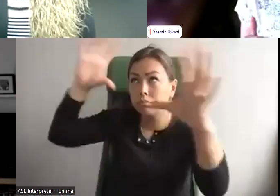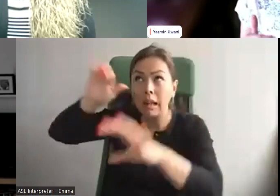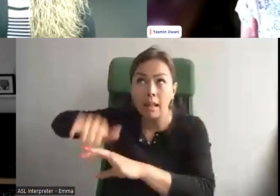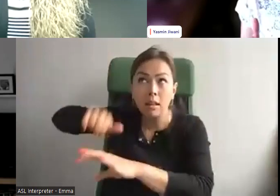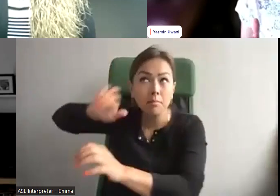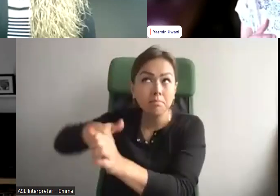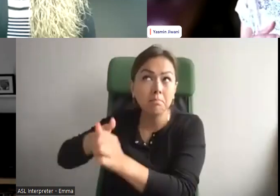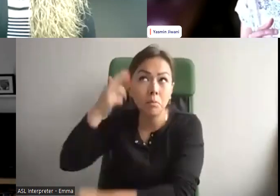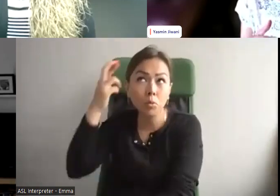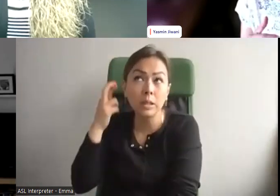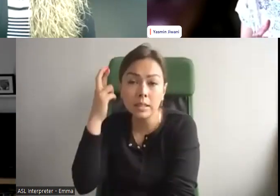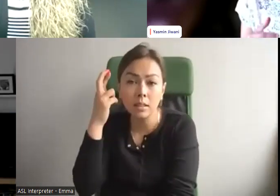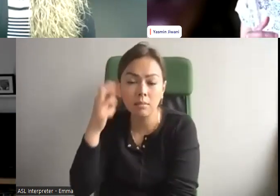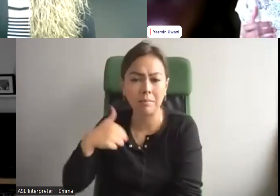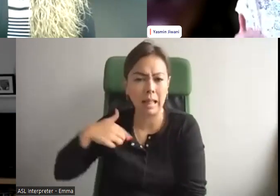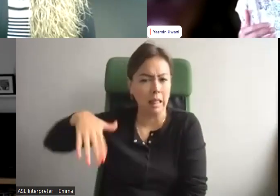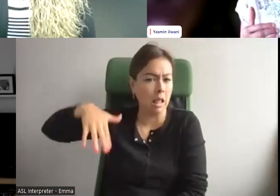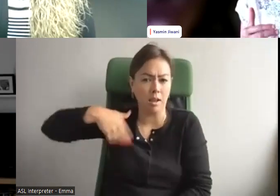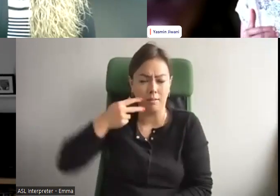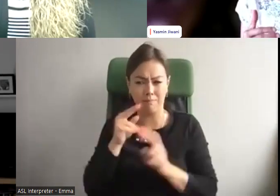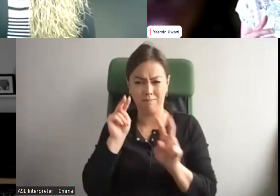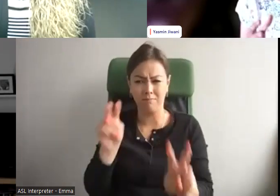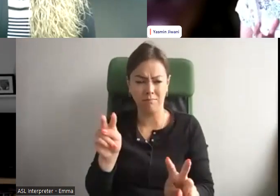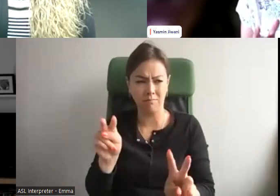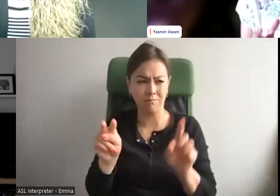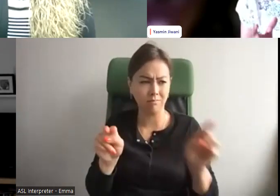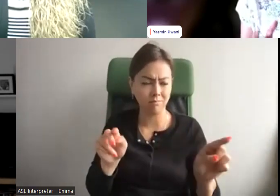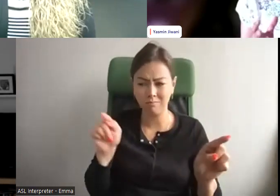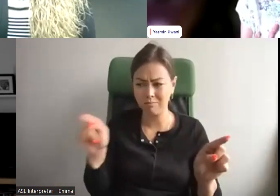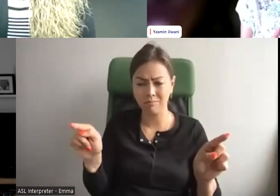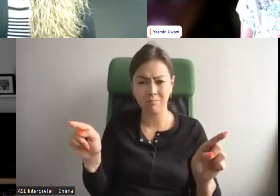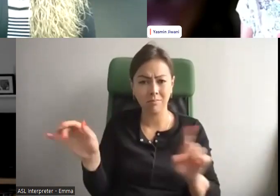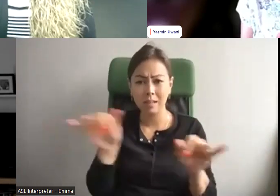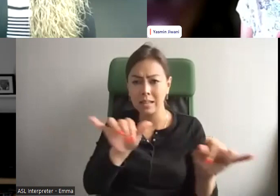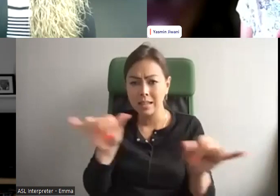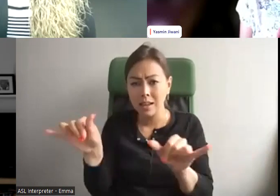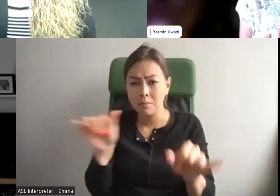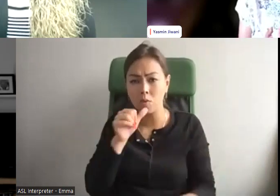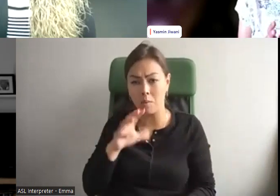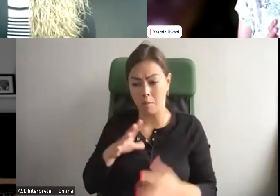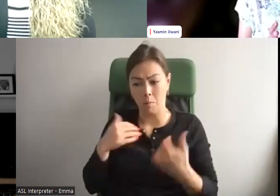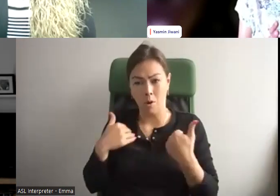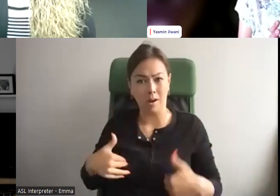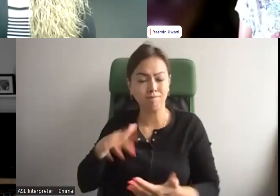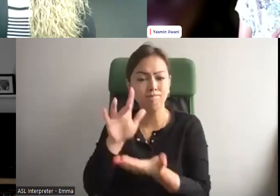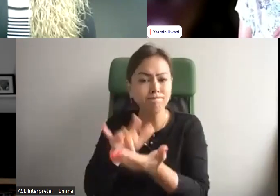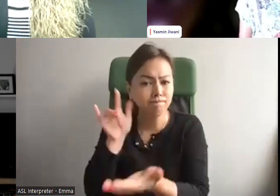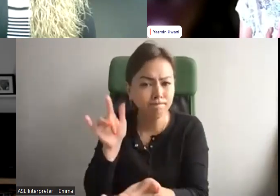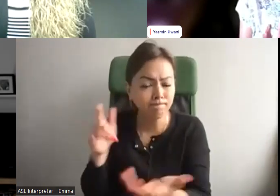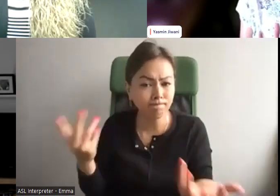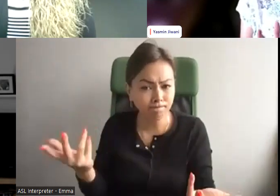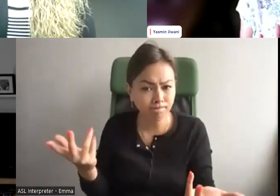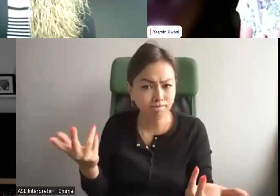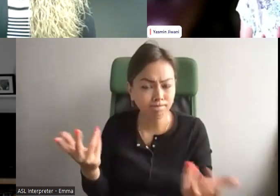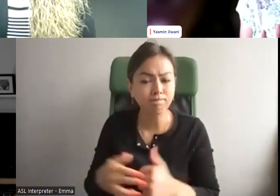looking at the commonality, that it's the fact that in either case, a woman's body is being used. So this